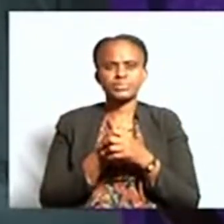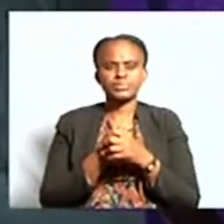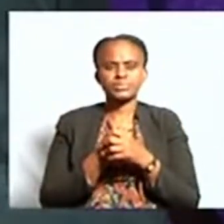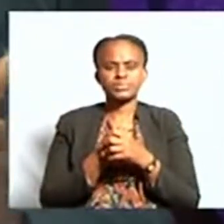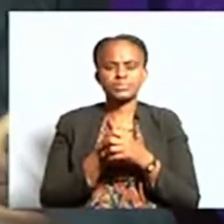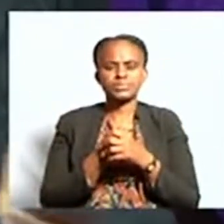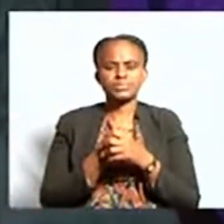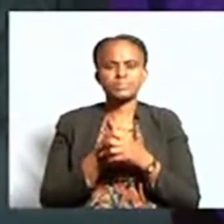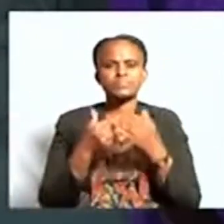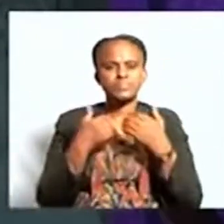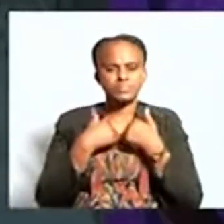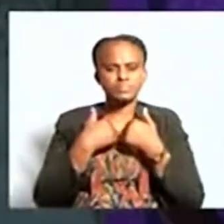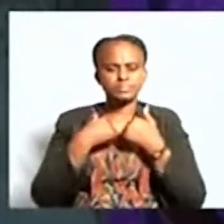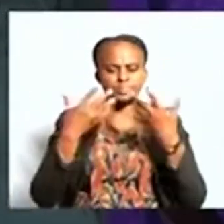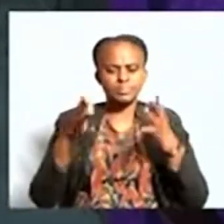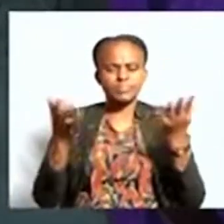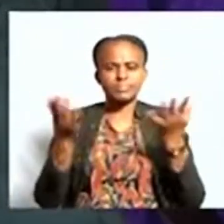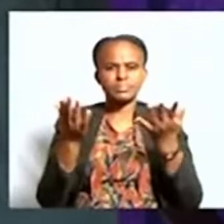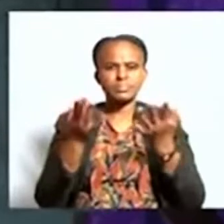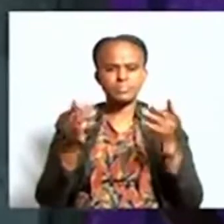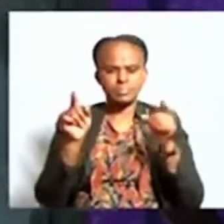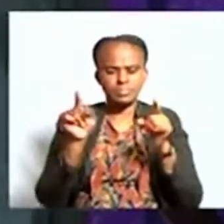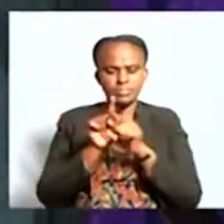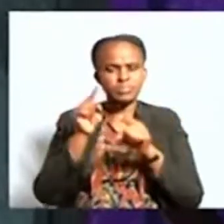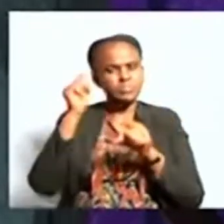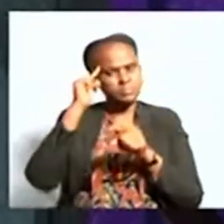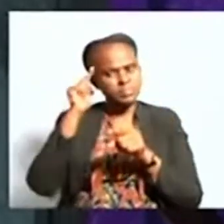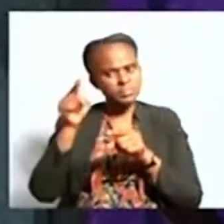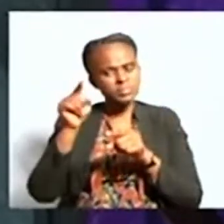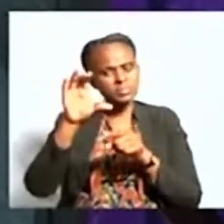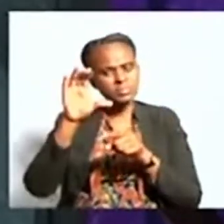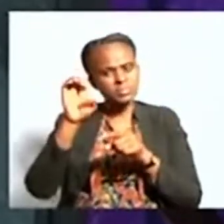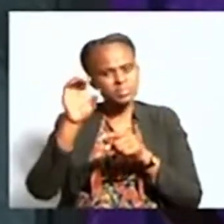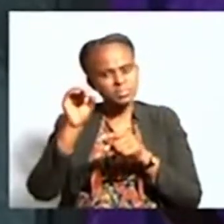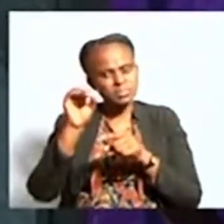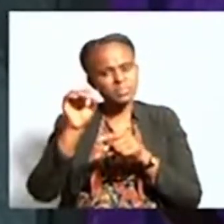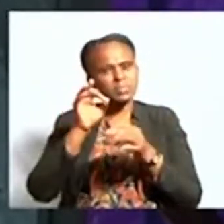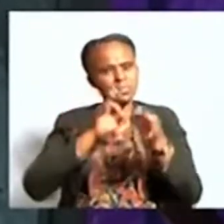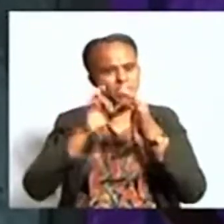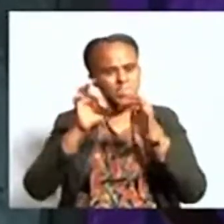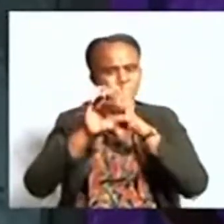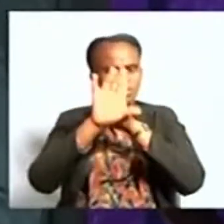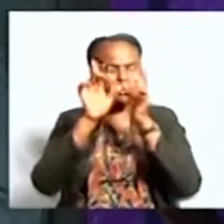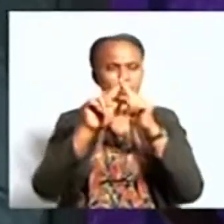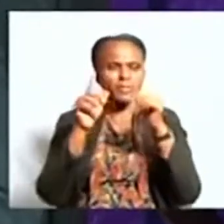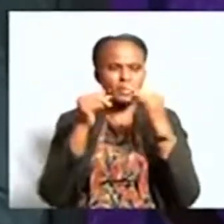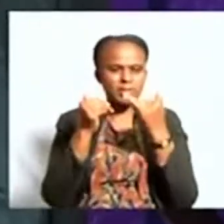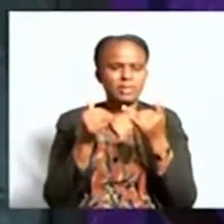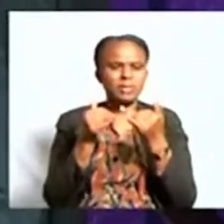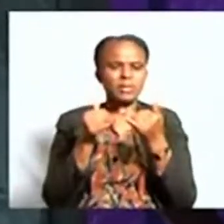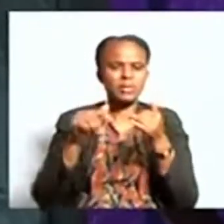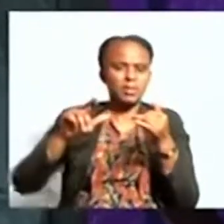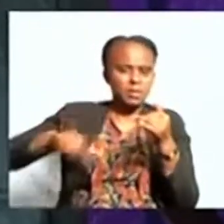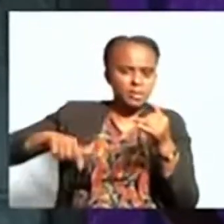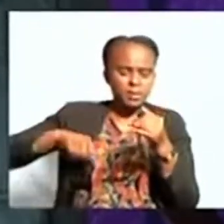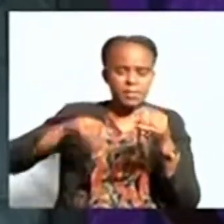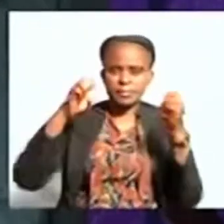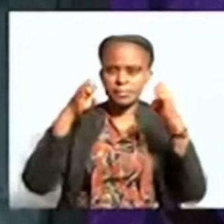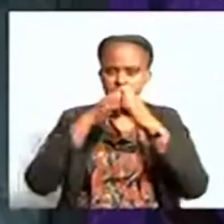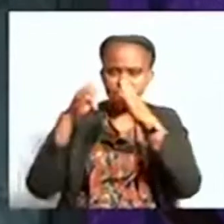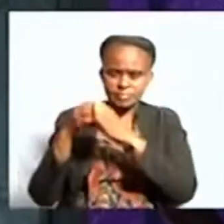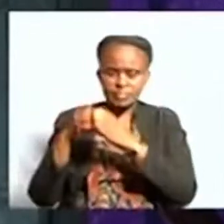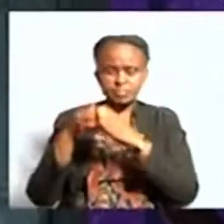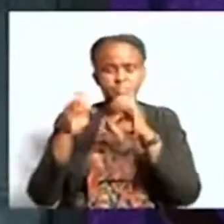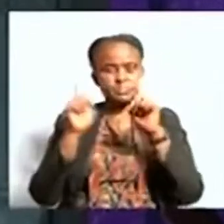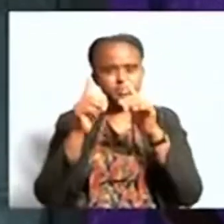I think the CEO will come and clarify on that one. But the delayed banking normally is where